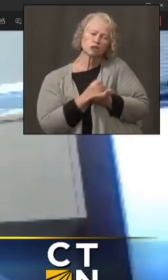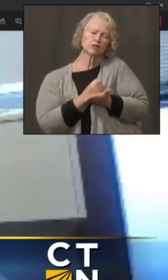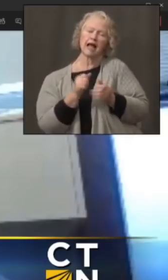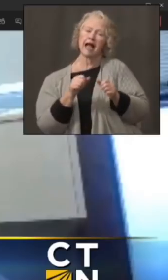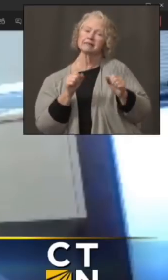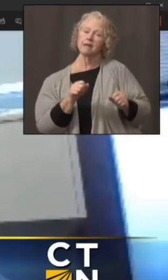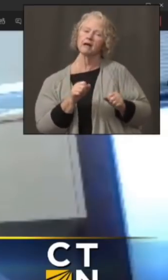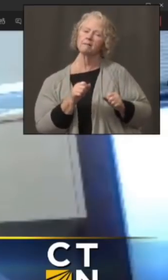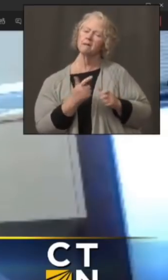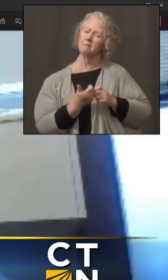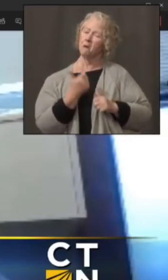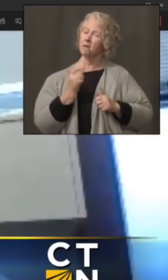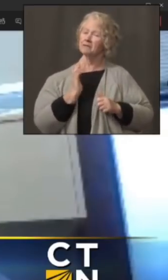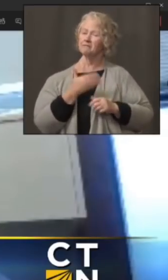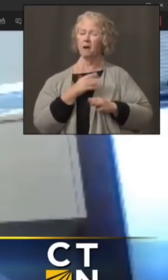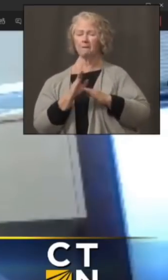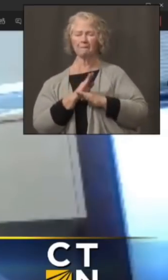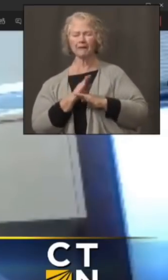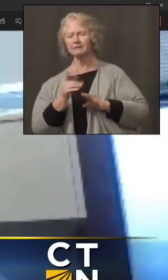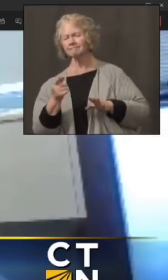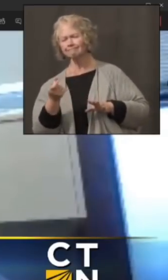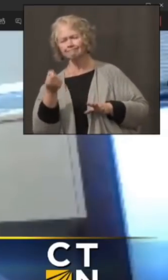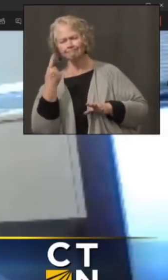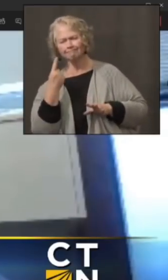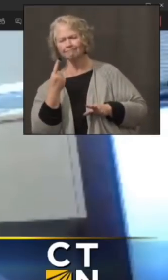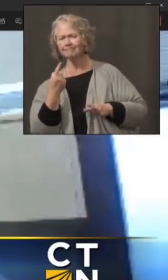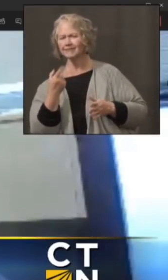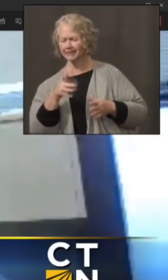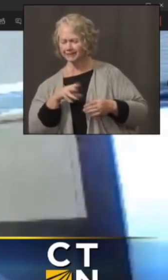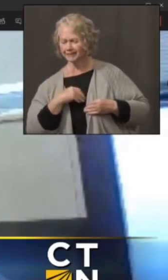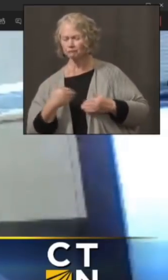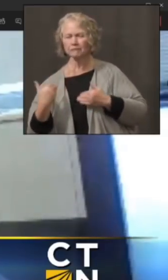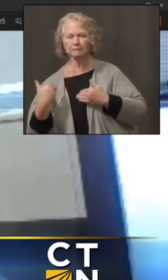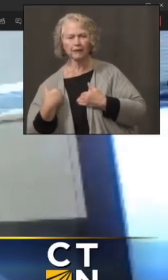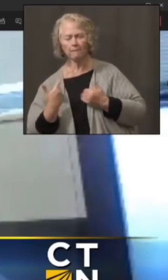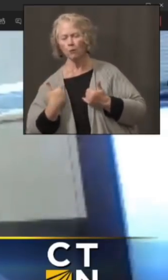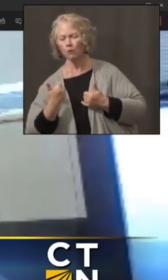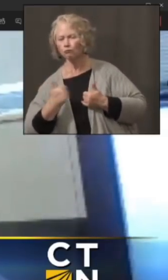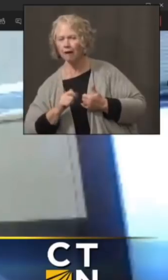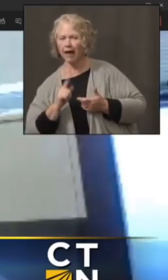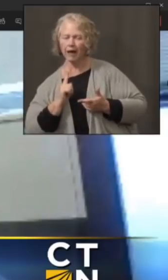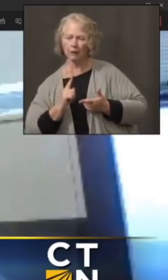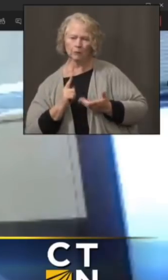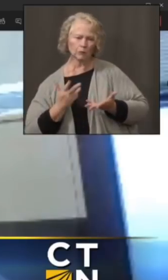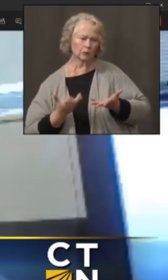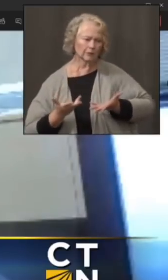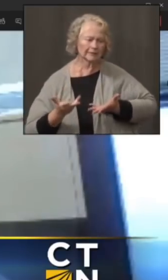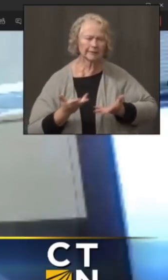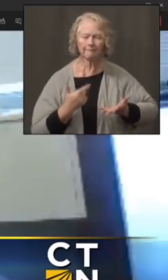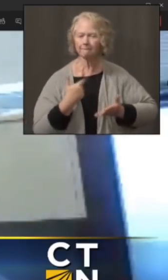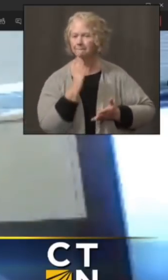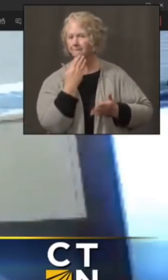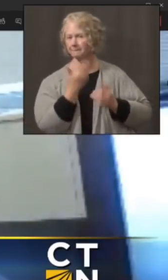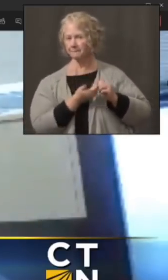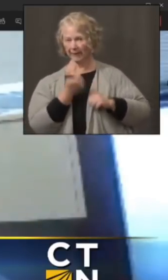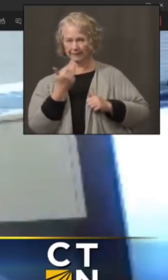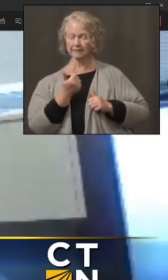very responsible, and they get the balancing act that we're all going through right now as leaders. And we're getting a lot of support,